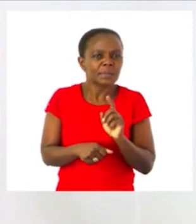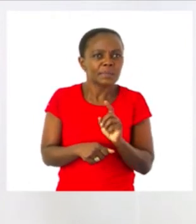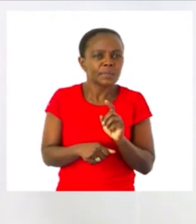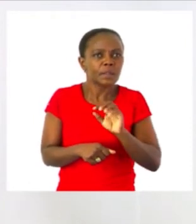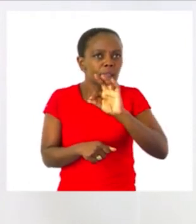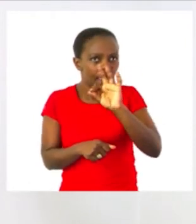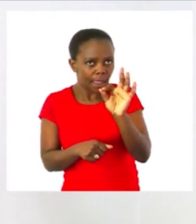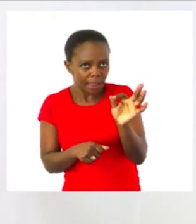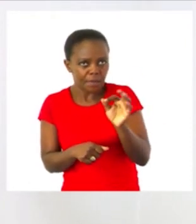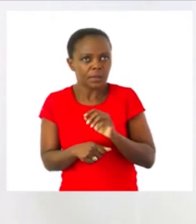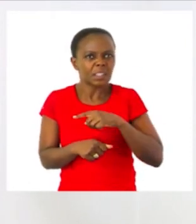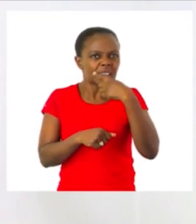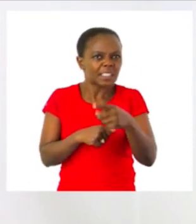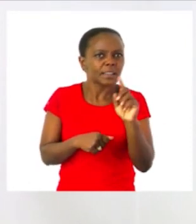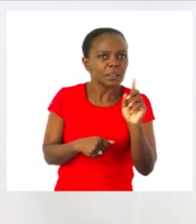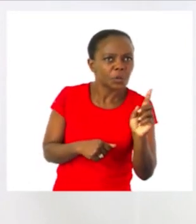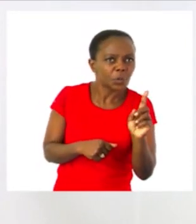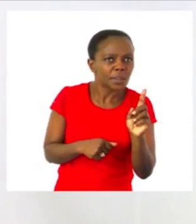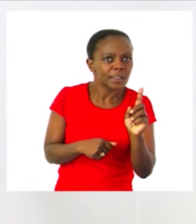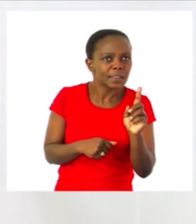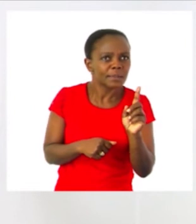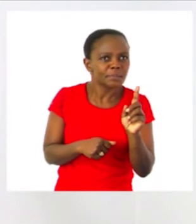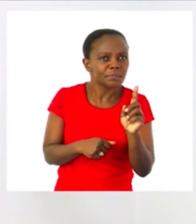F. Good.